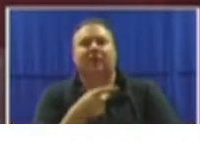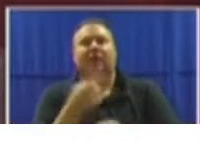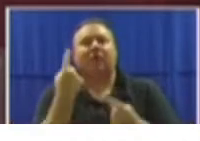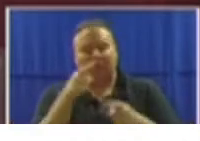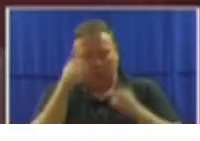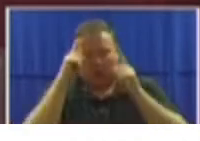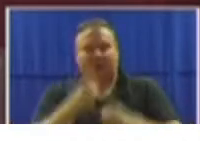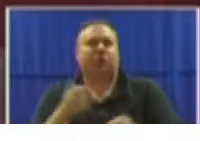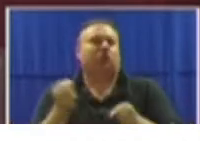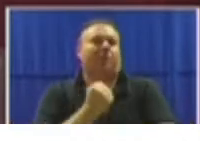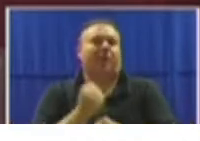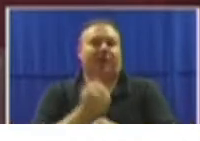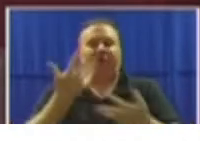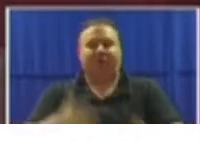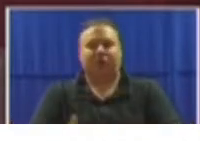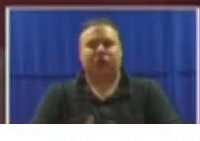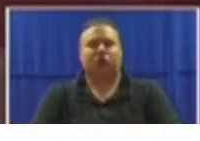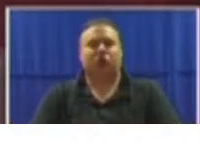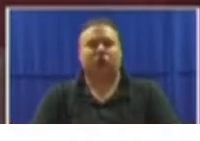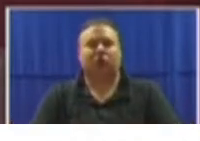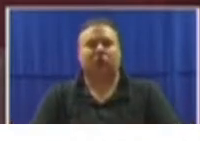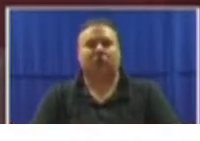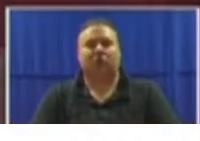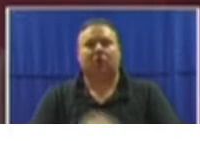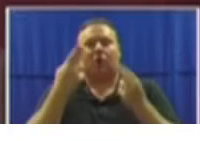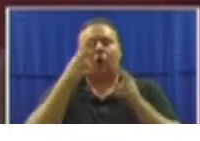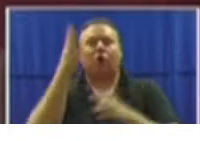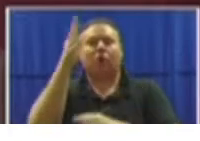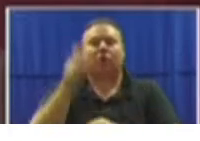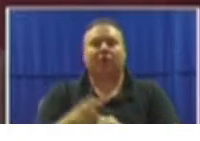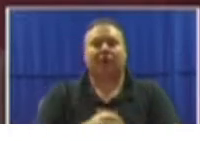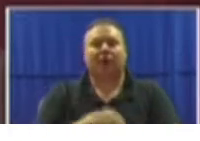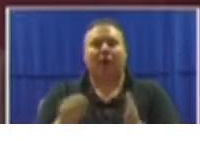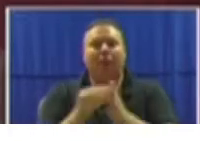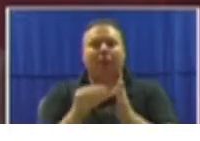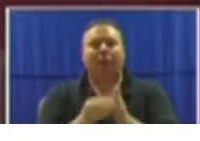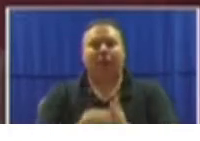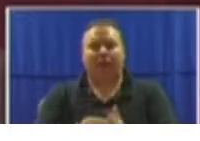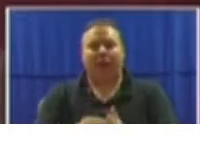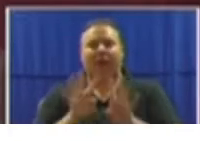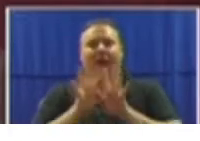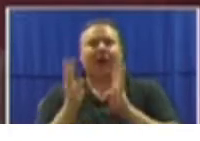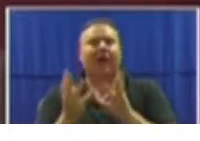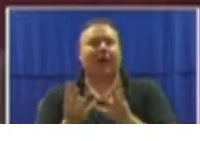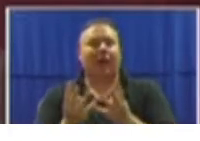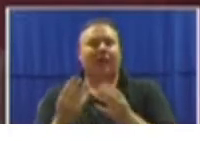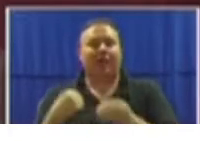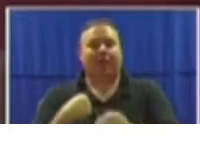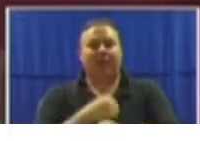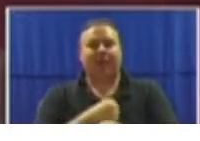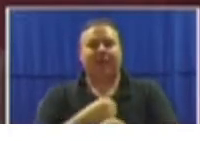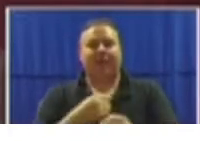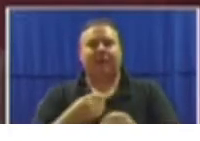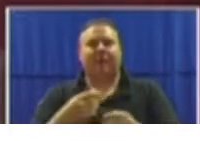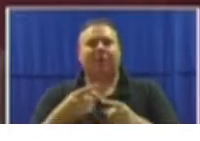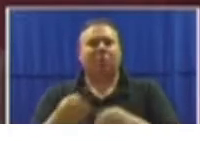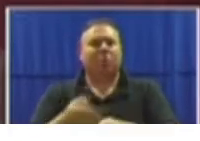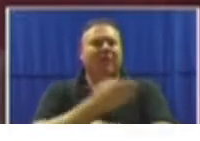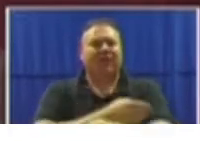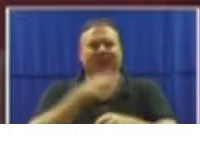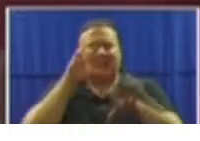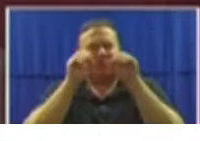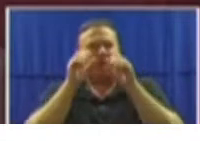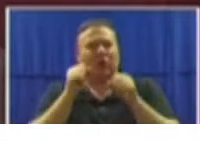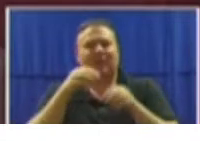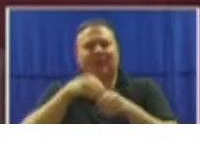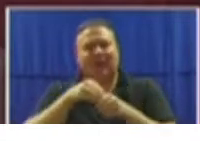decisions. Honorable Speaker, appointing cabinet members who have no previous professional experience in portfolios can